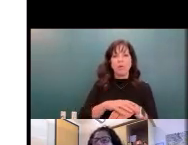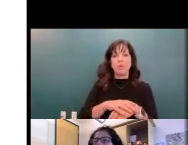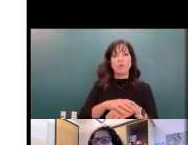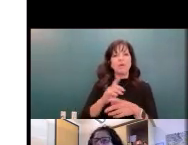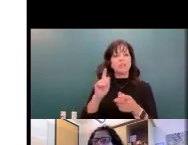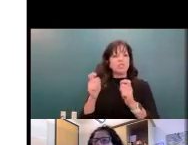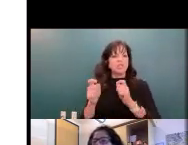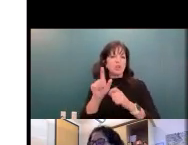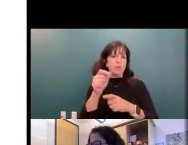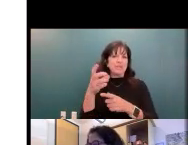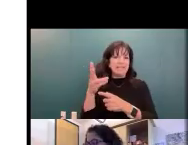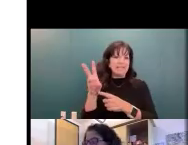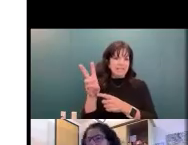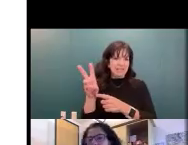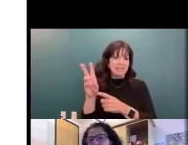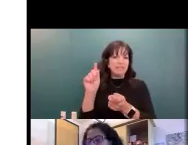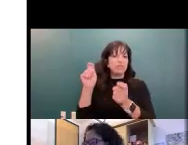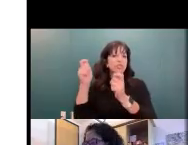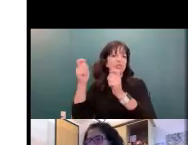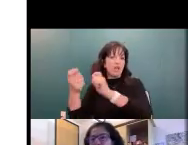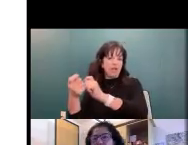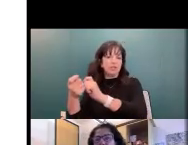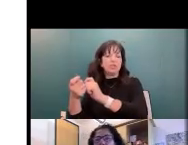about 2016.